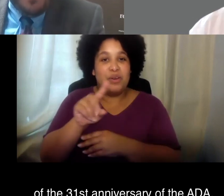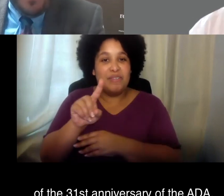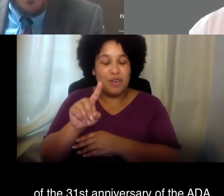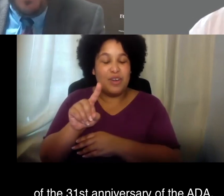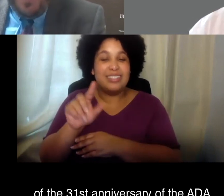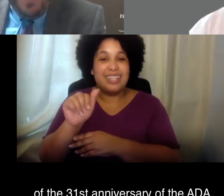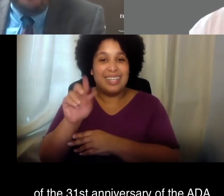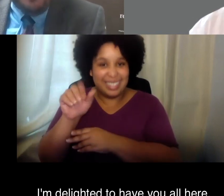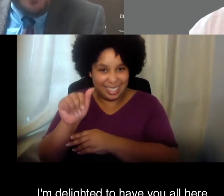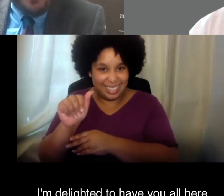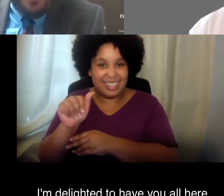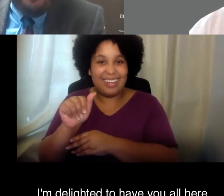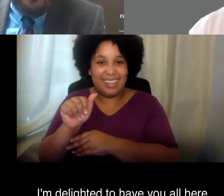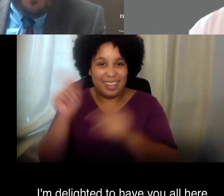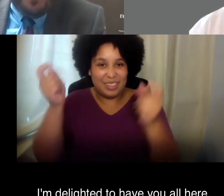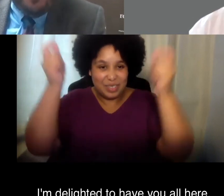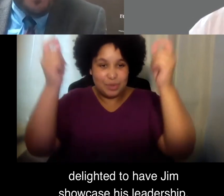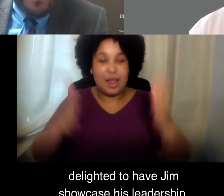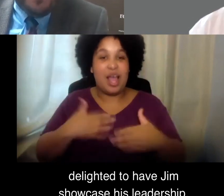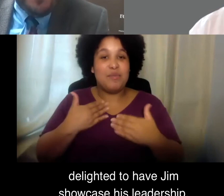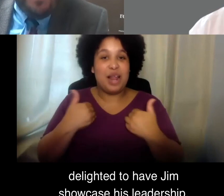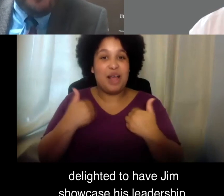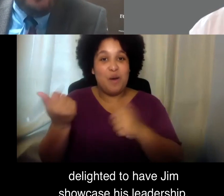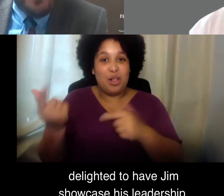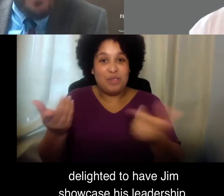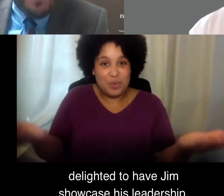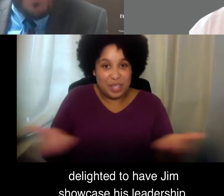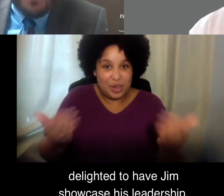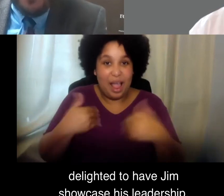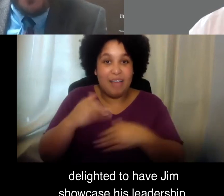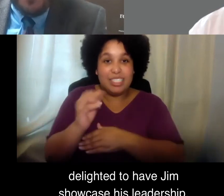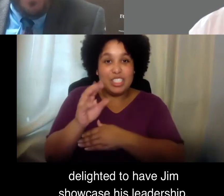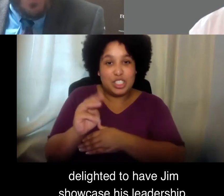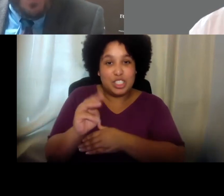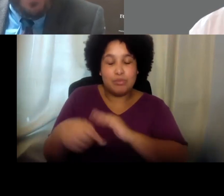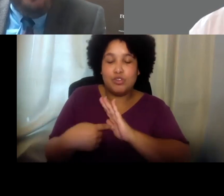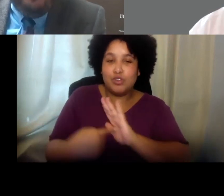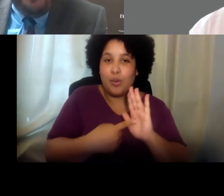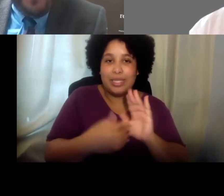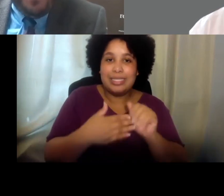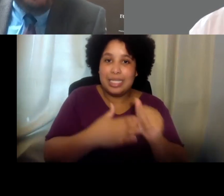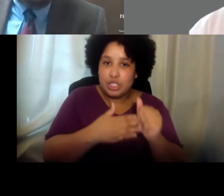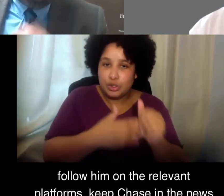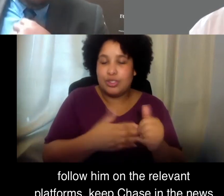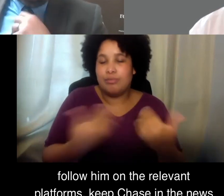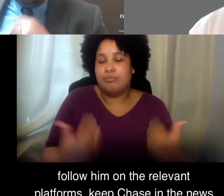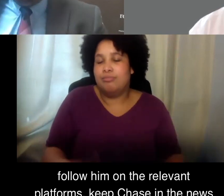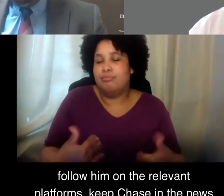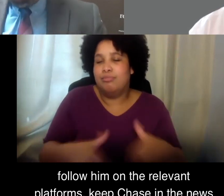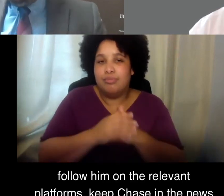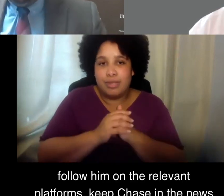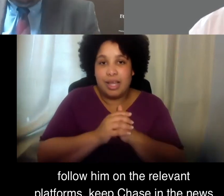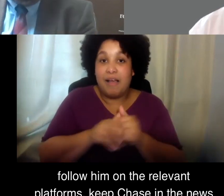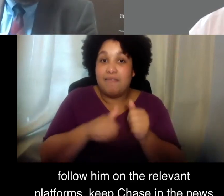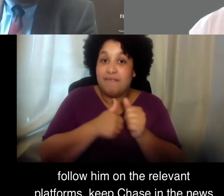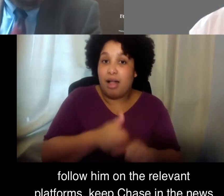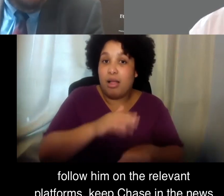the ADA. Delighted to have you all here. Delighted to have Jim showcase his leadership. Follow him